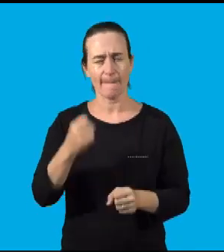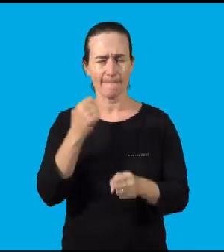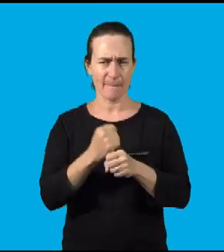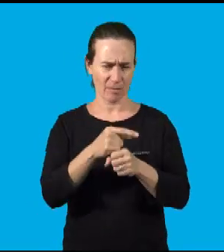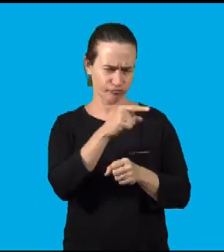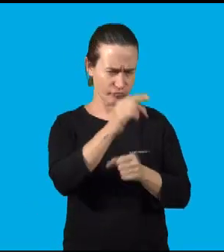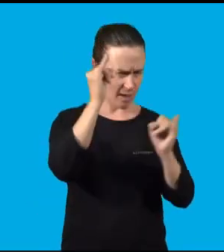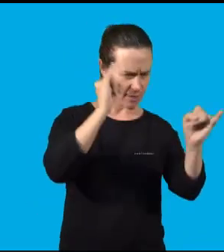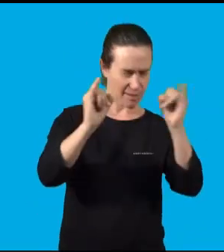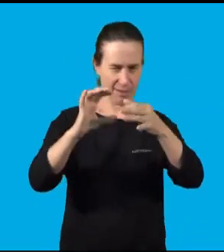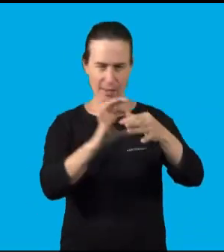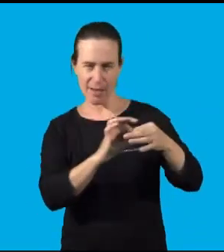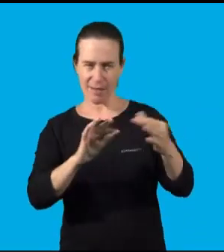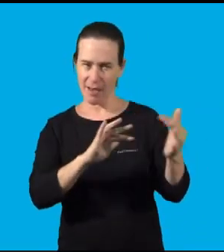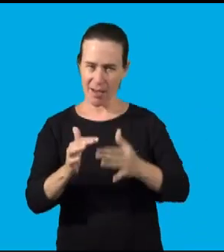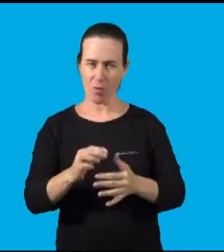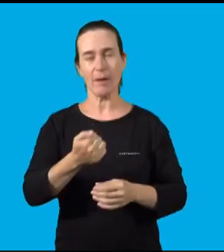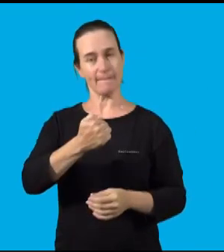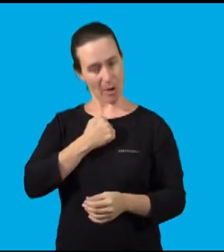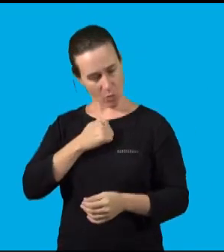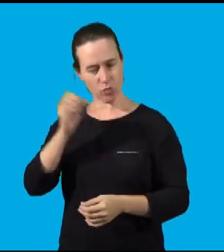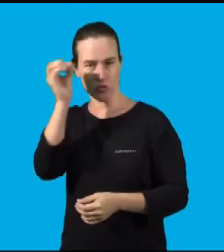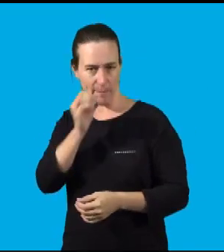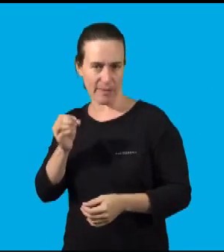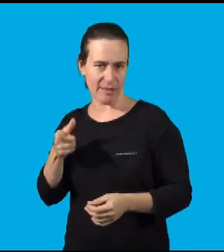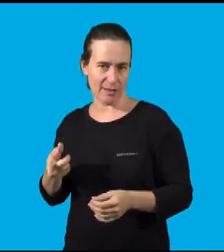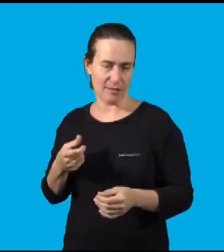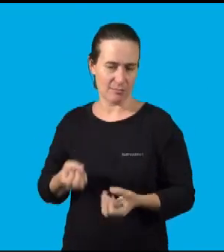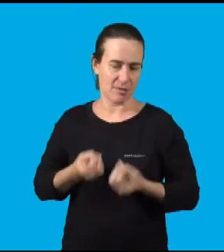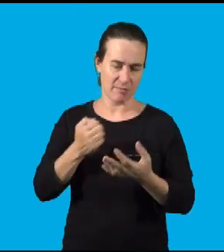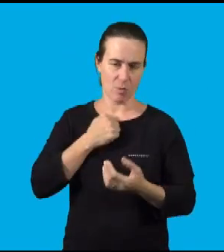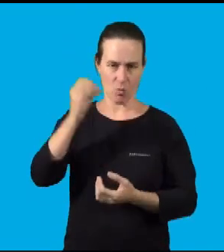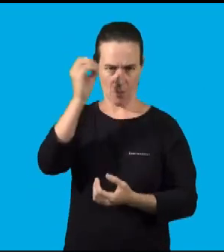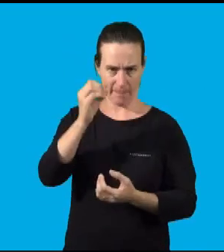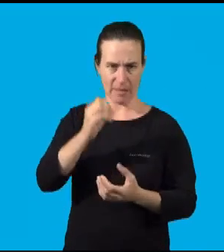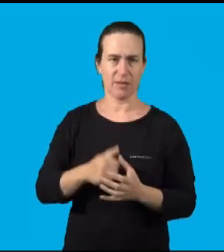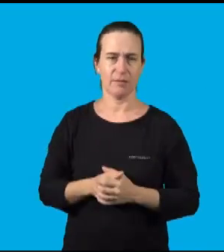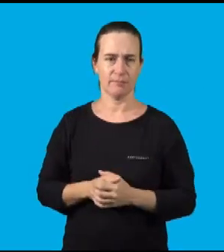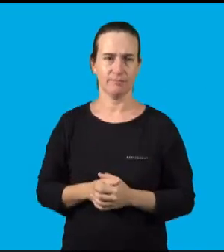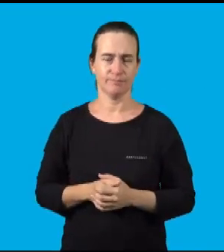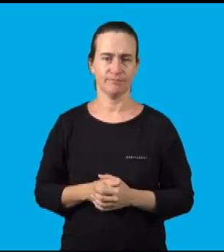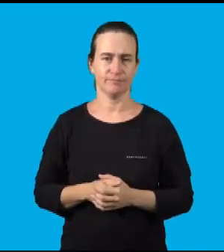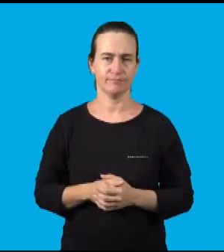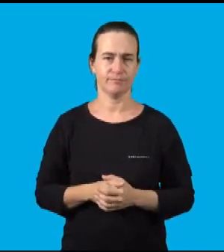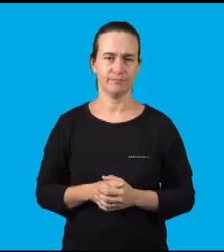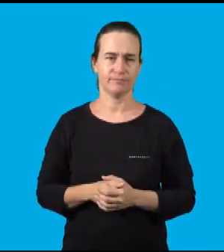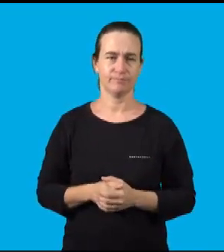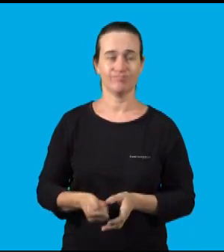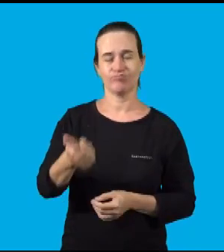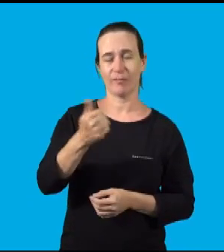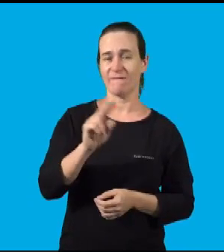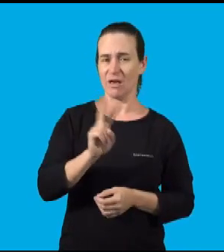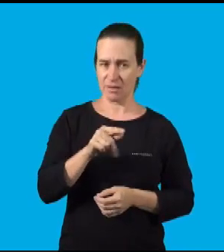comment, to make logical connections between ideas and offering your own perspective based on a